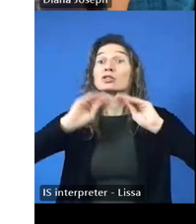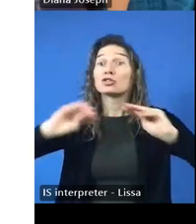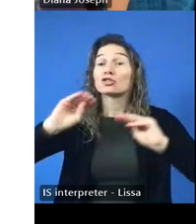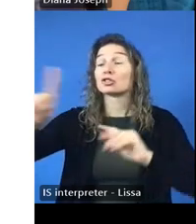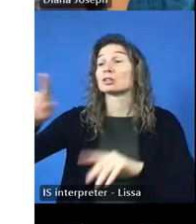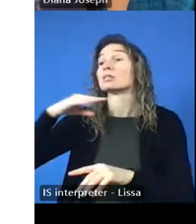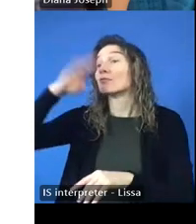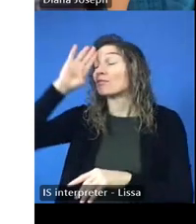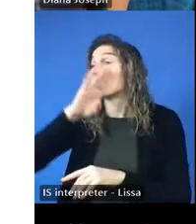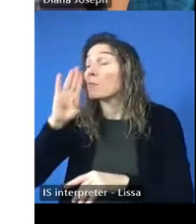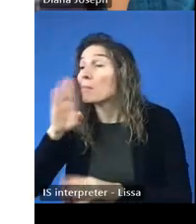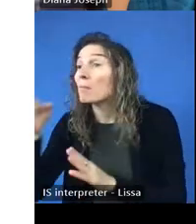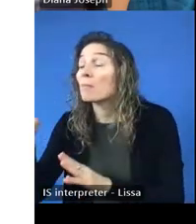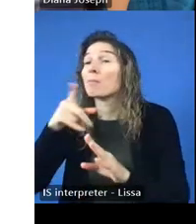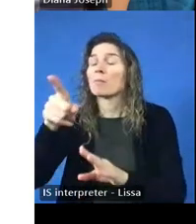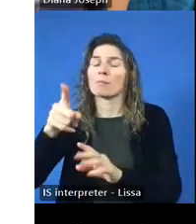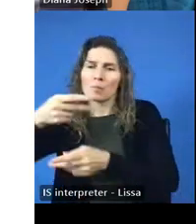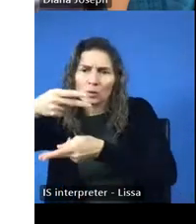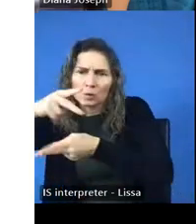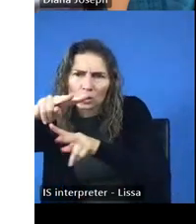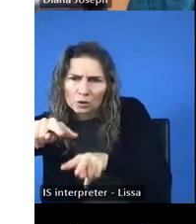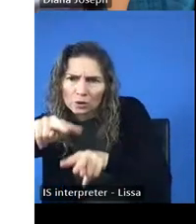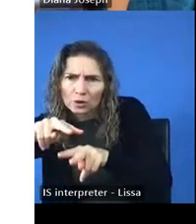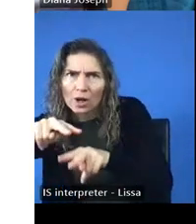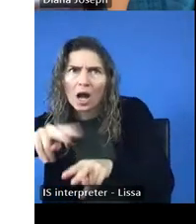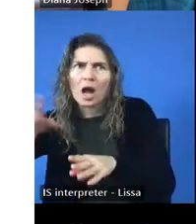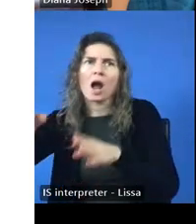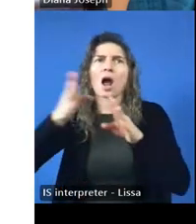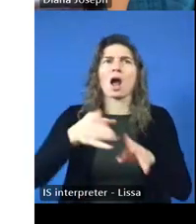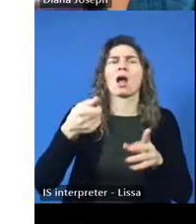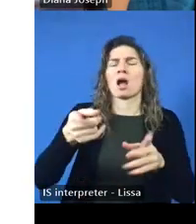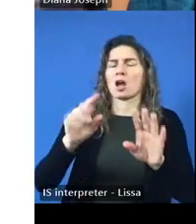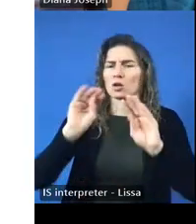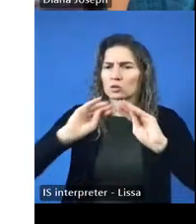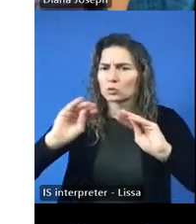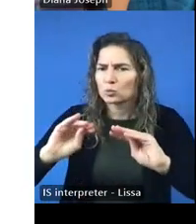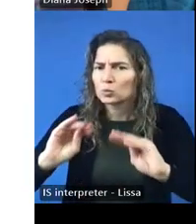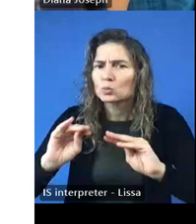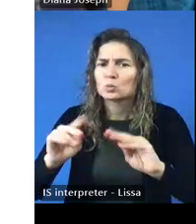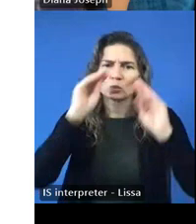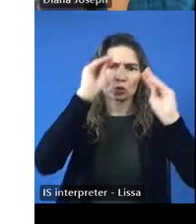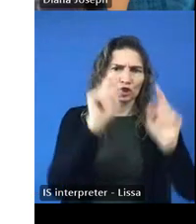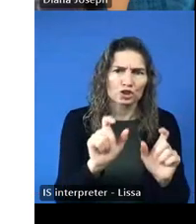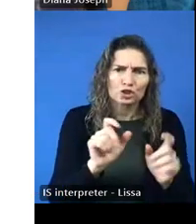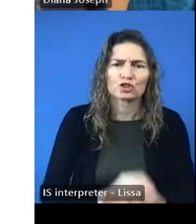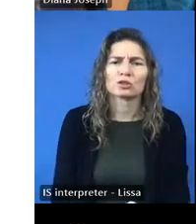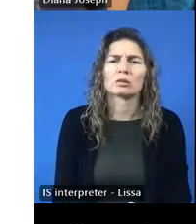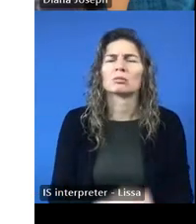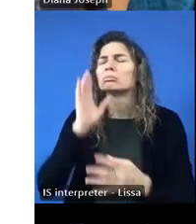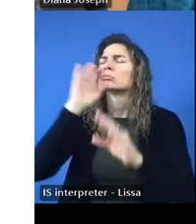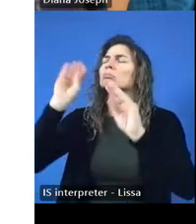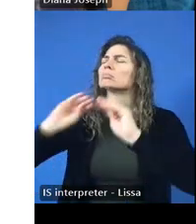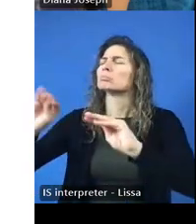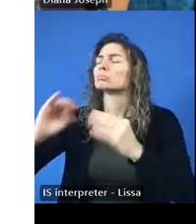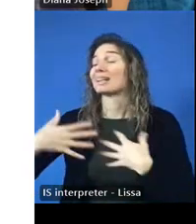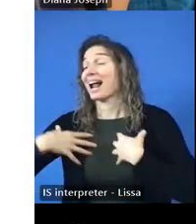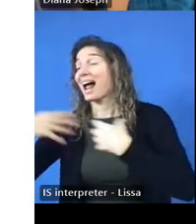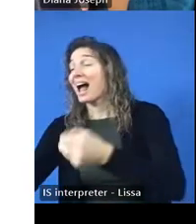to safely nourish children with disabilities. We train service providers in health, social work,